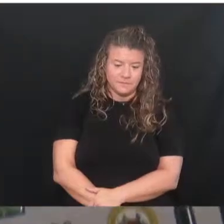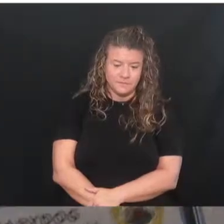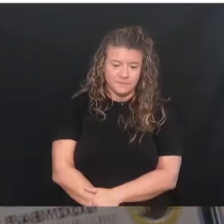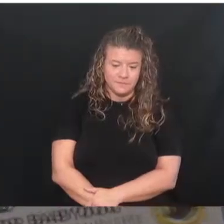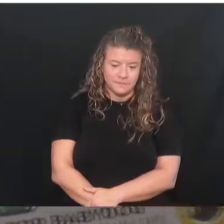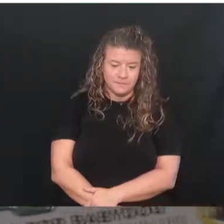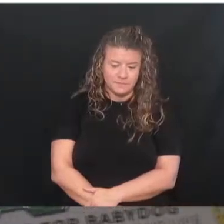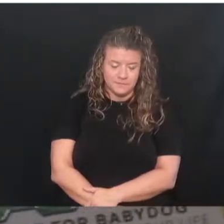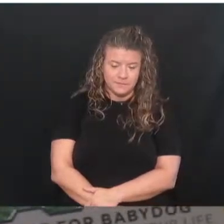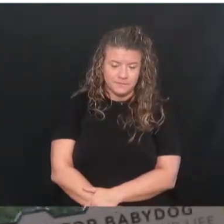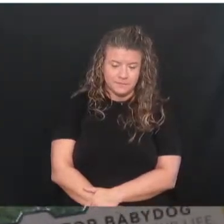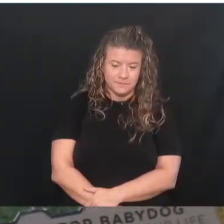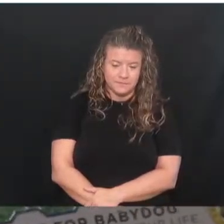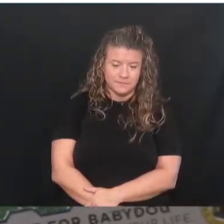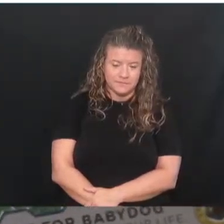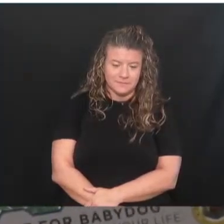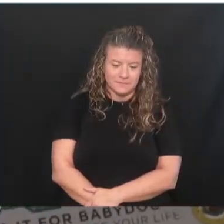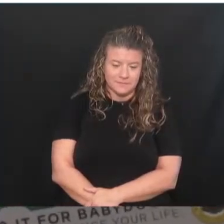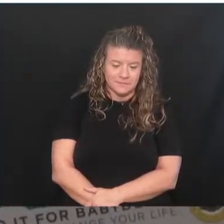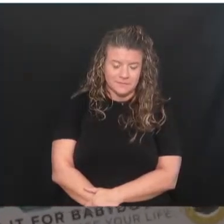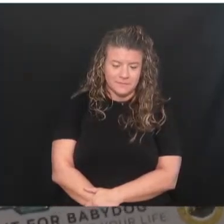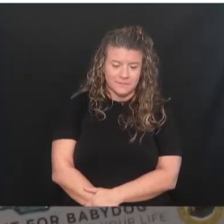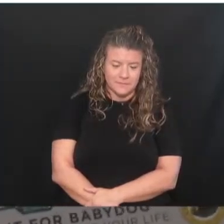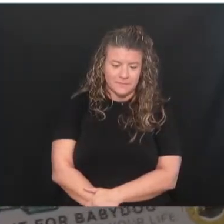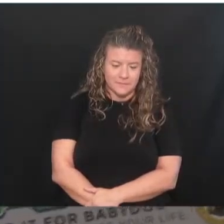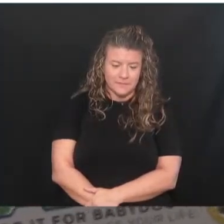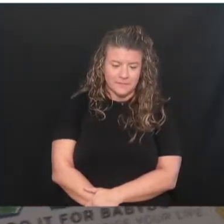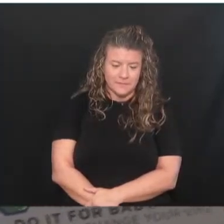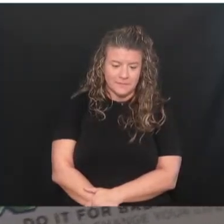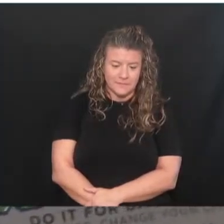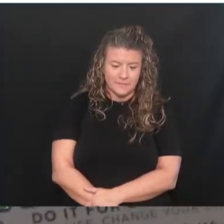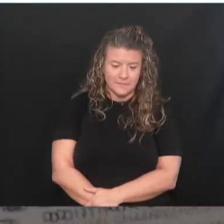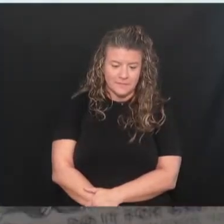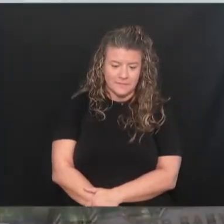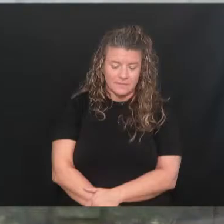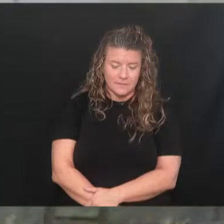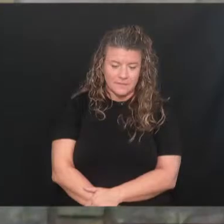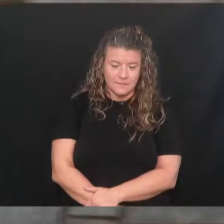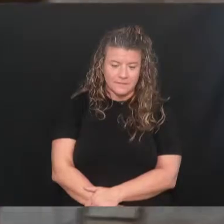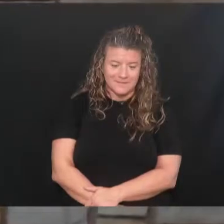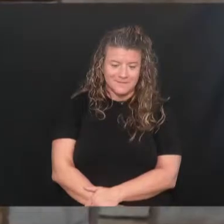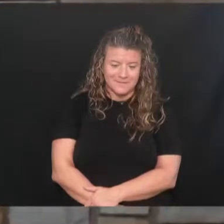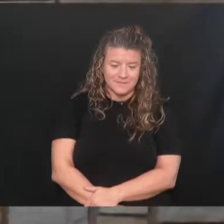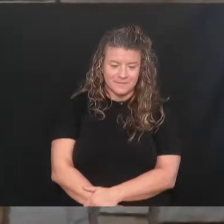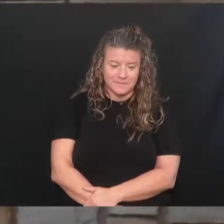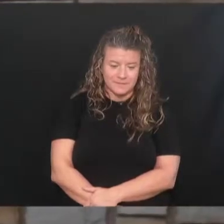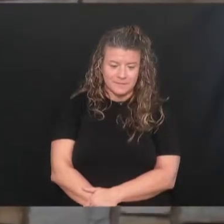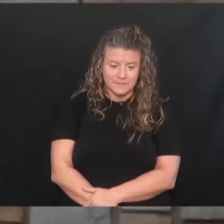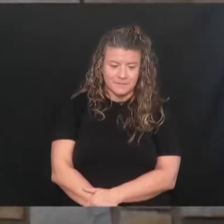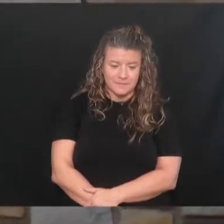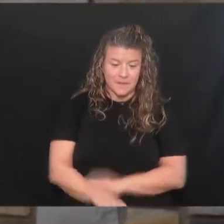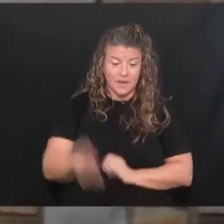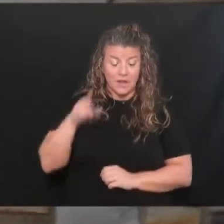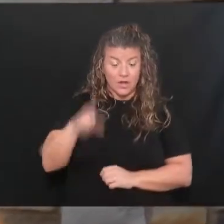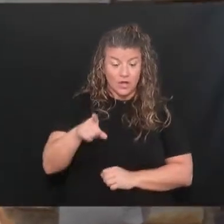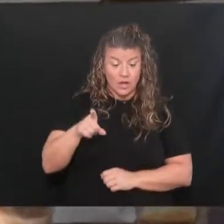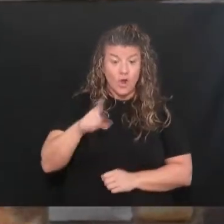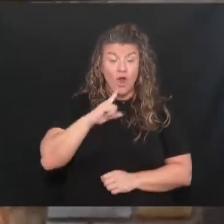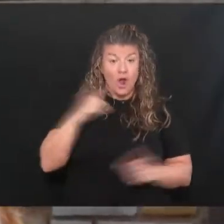This has never happened to me before. Oh, that's really good. Baby dog. Oh, but Megan, the reason we're